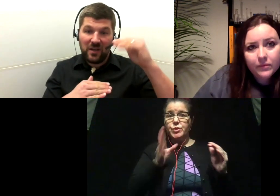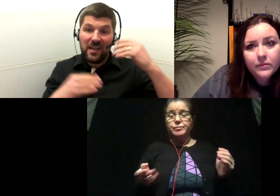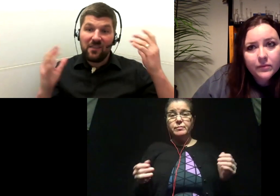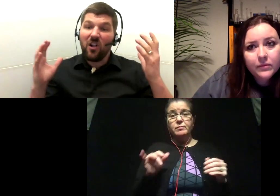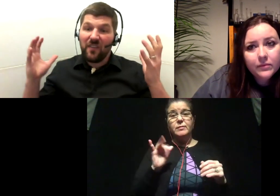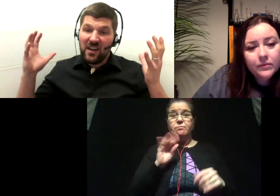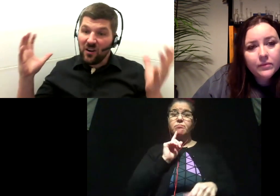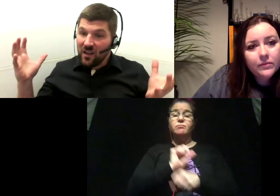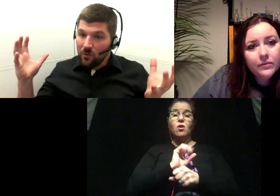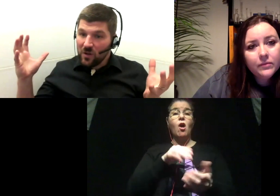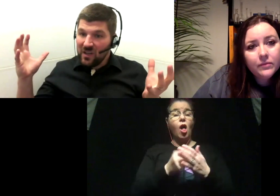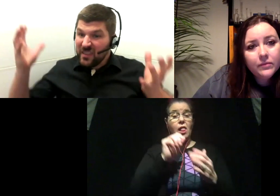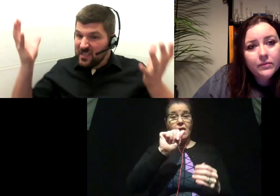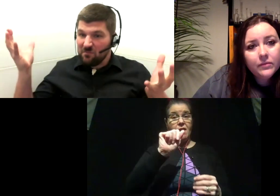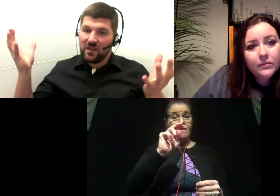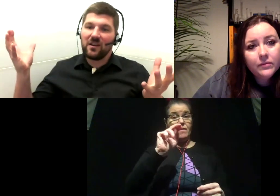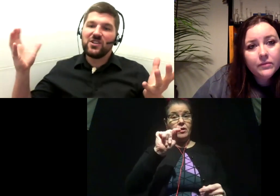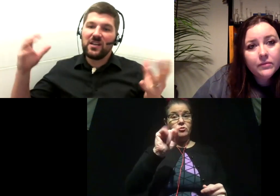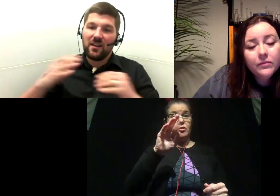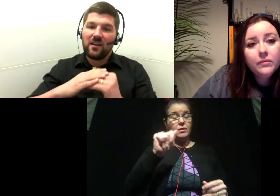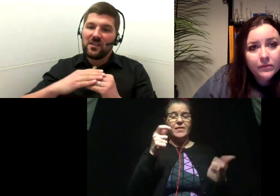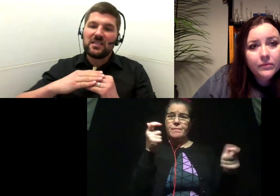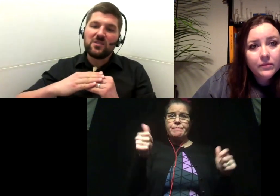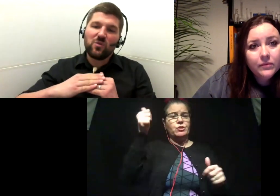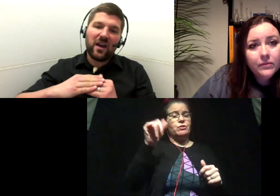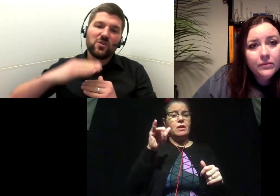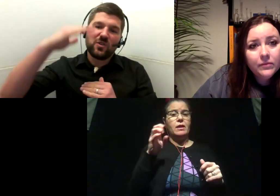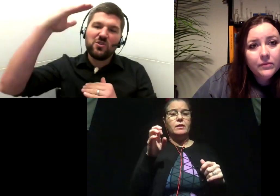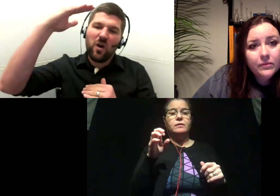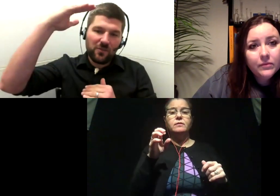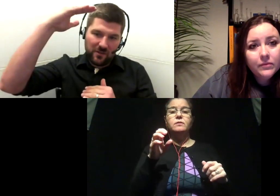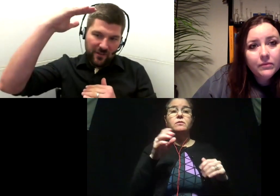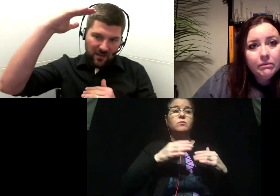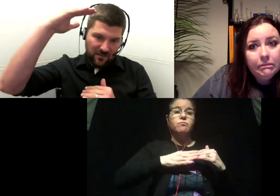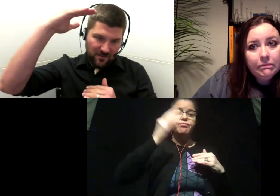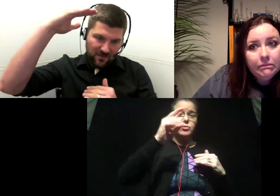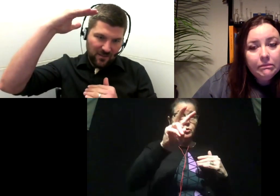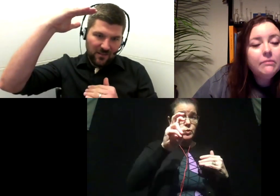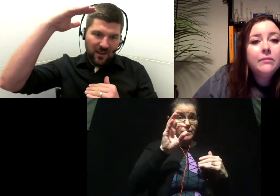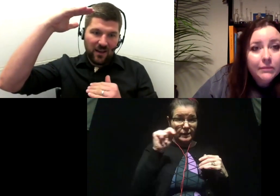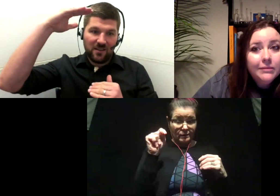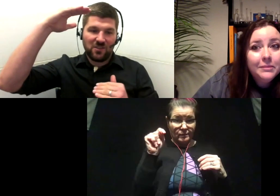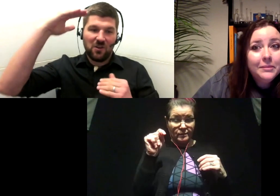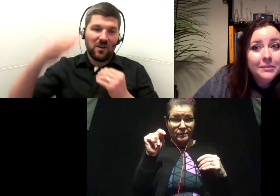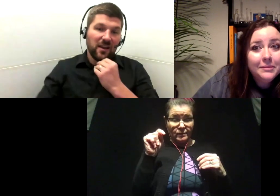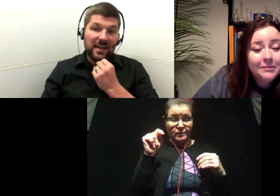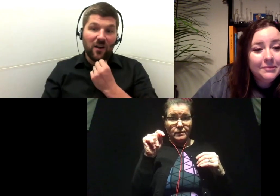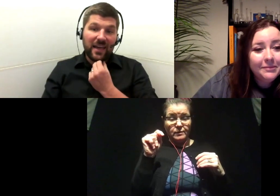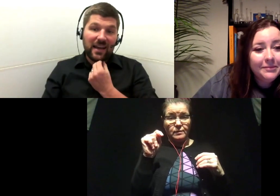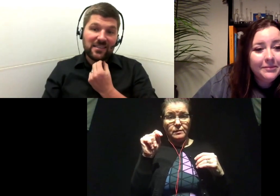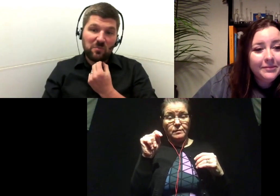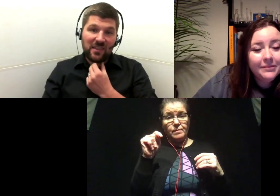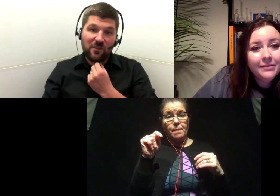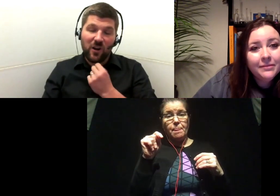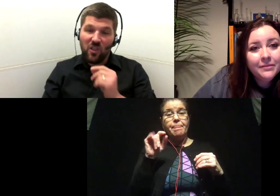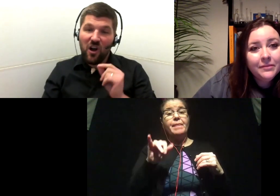to happen. If all of Antarctica were to melt, that's the even bigger ice sheet, seas would rise over 200 feet. So now that